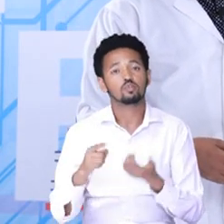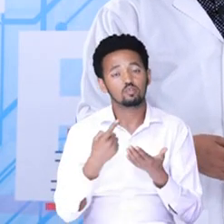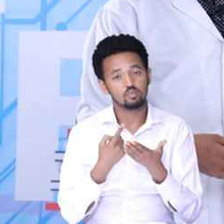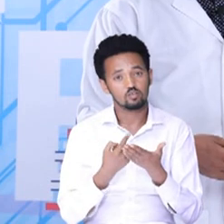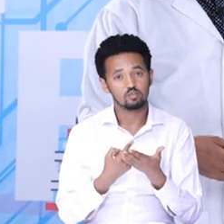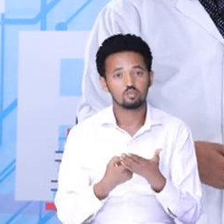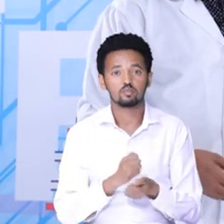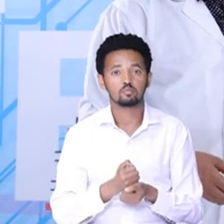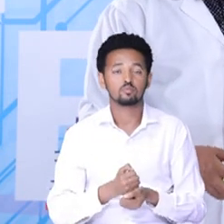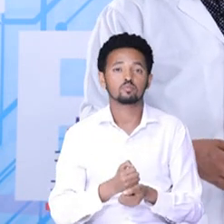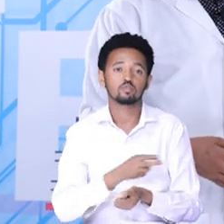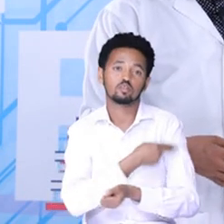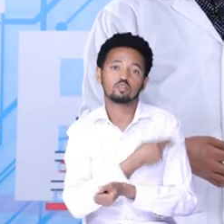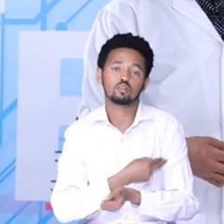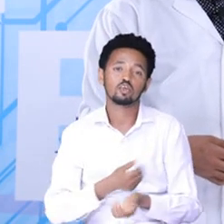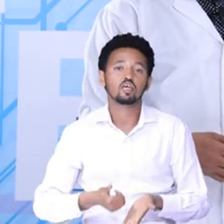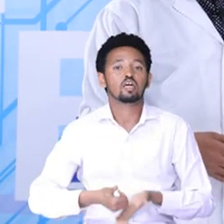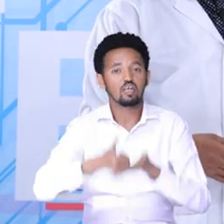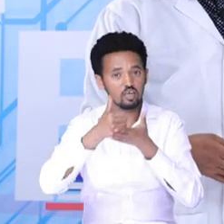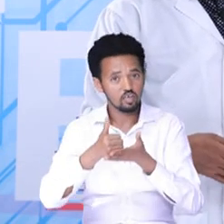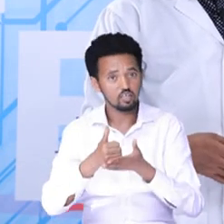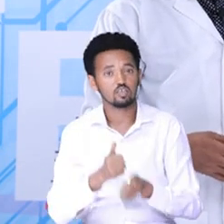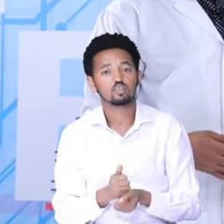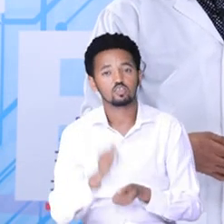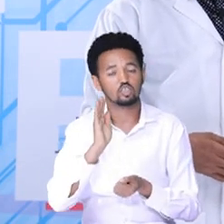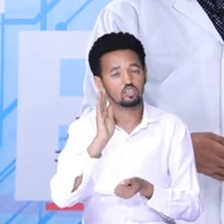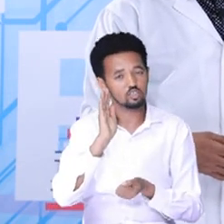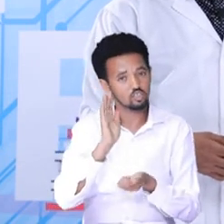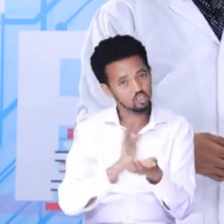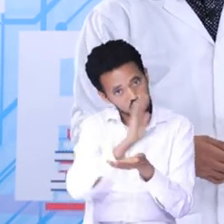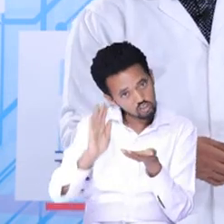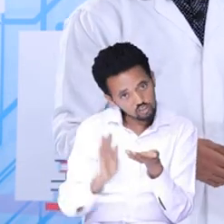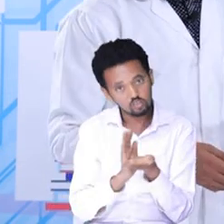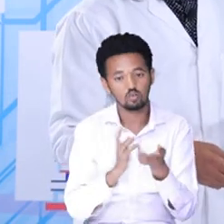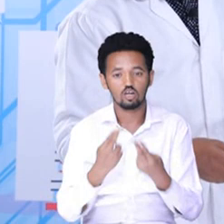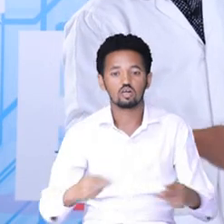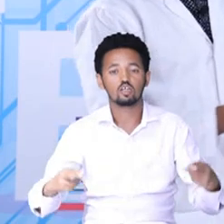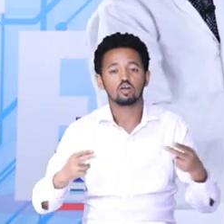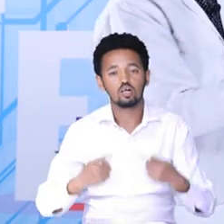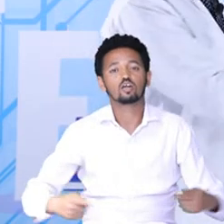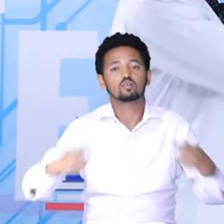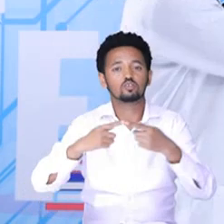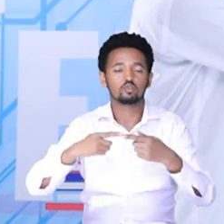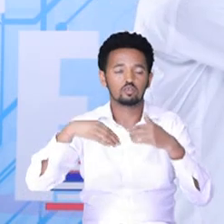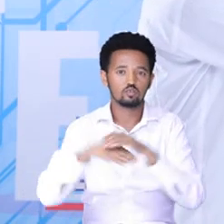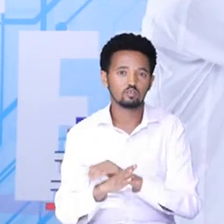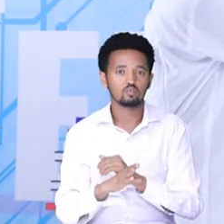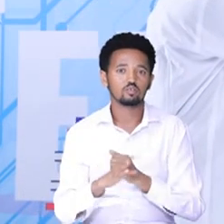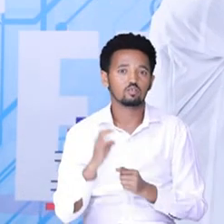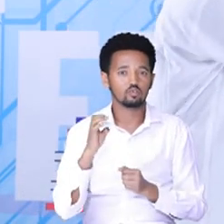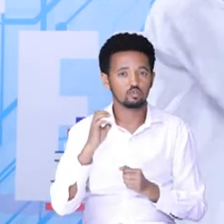Relatively, health institutions are better in the Showa region than the all regions of Ethiopia. Another one